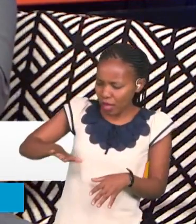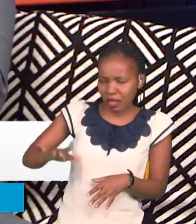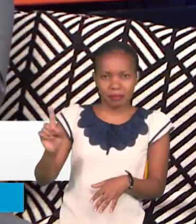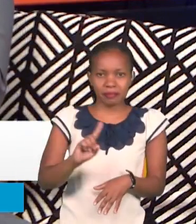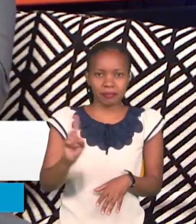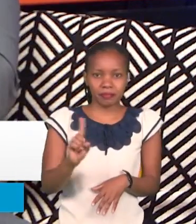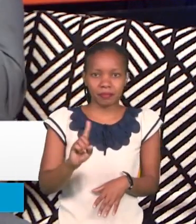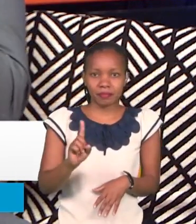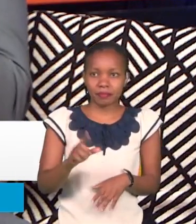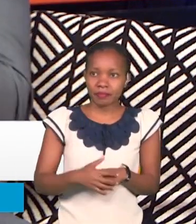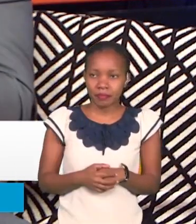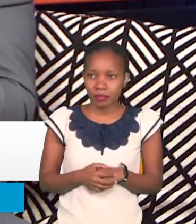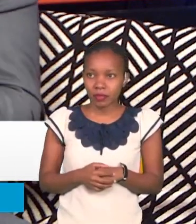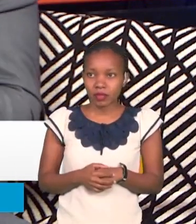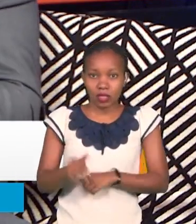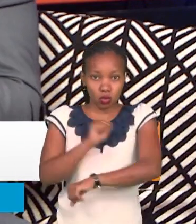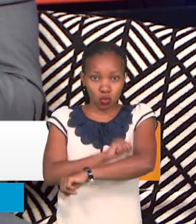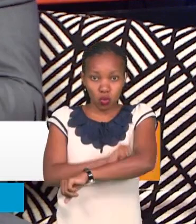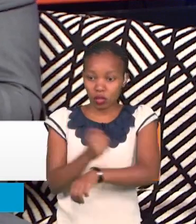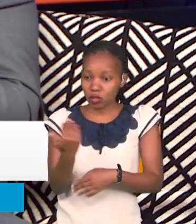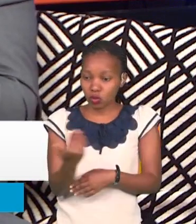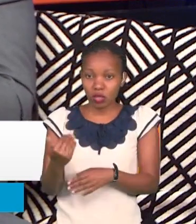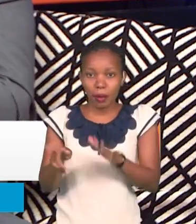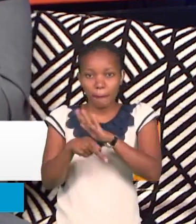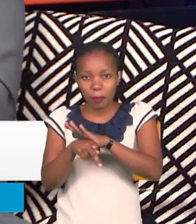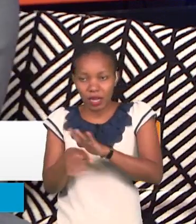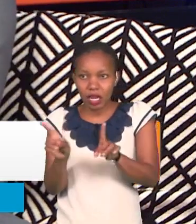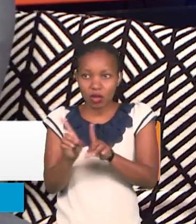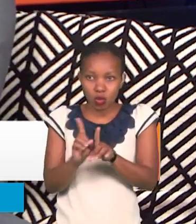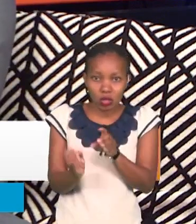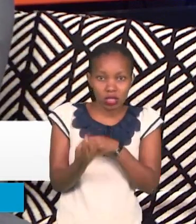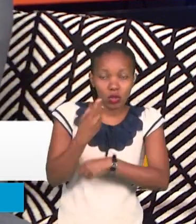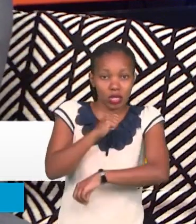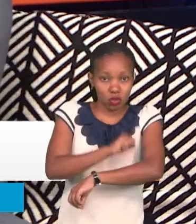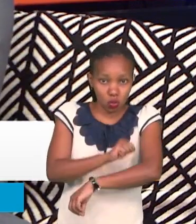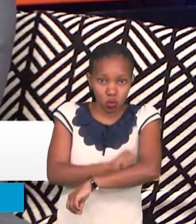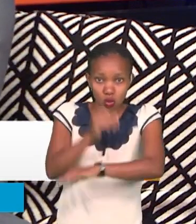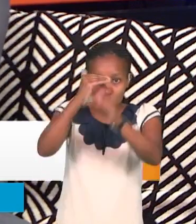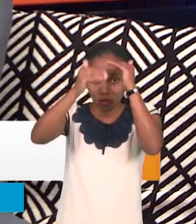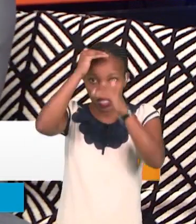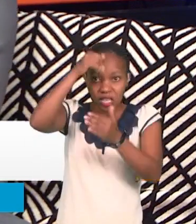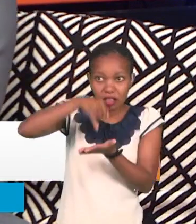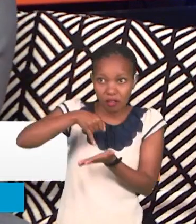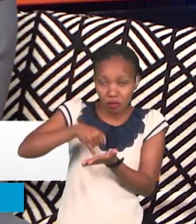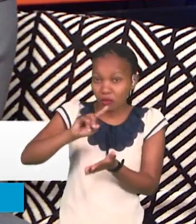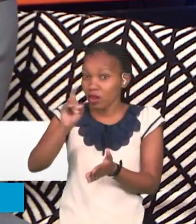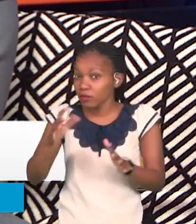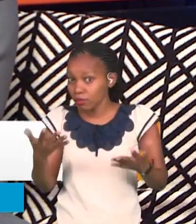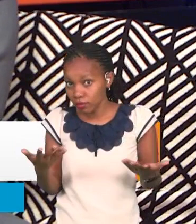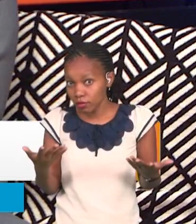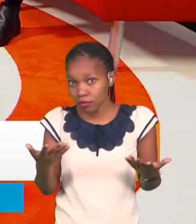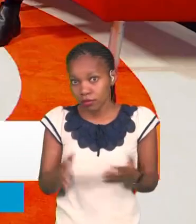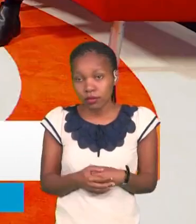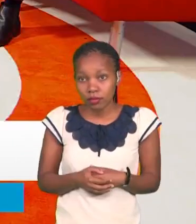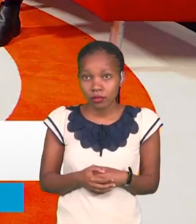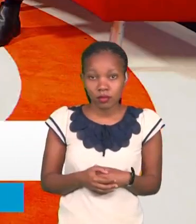the school children in primary and also in tertiary institutions, university involved? Are they involved?